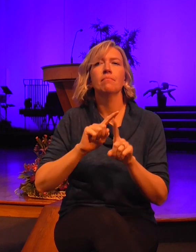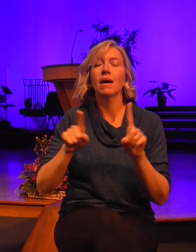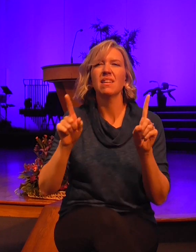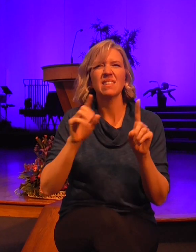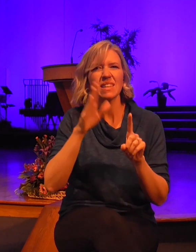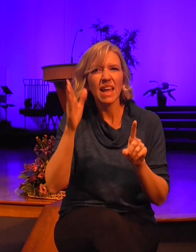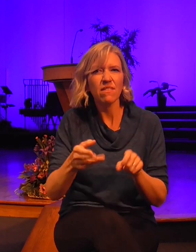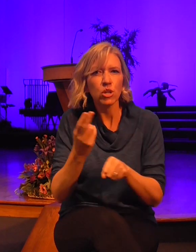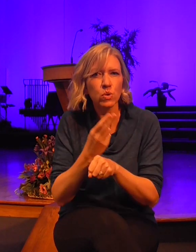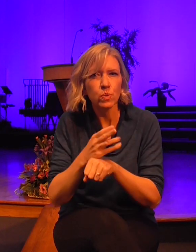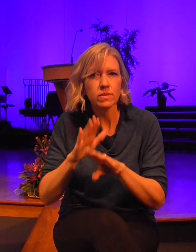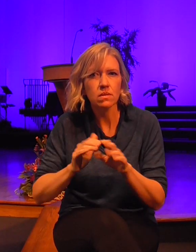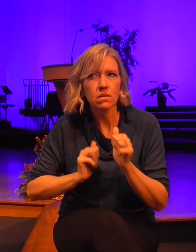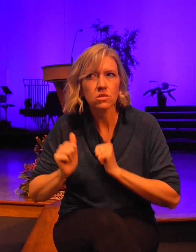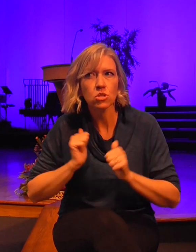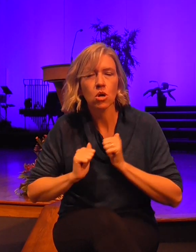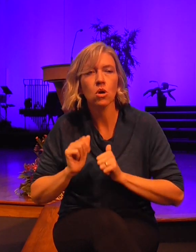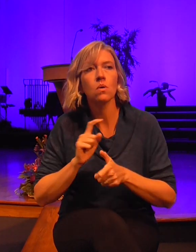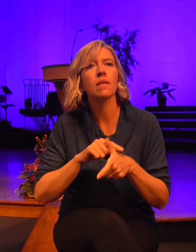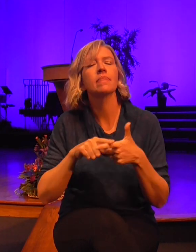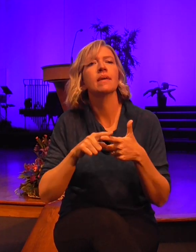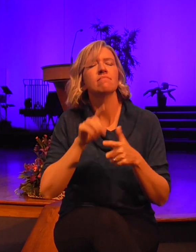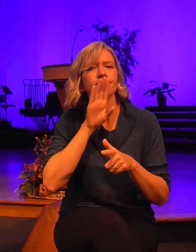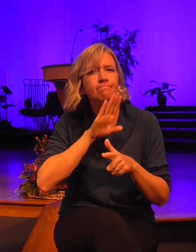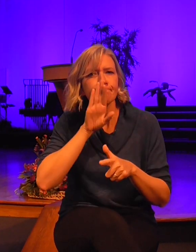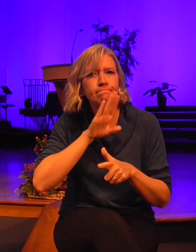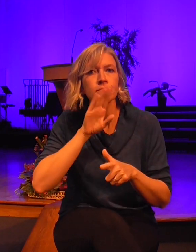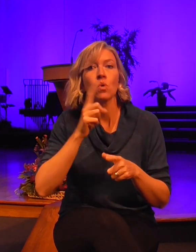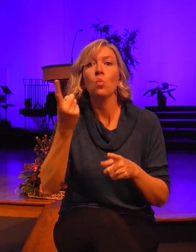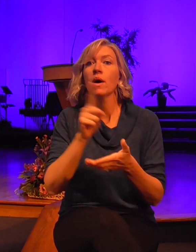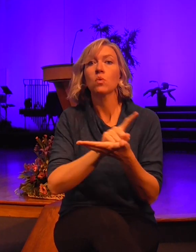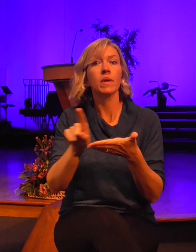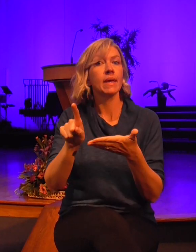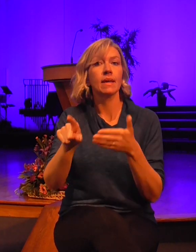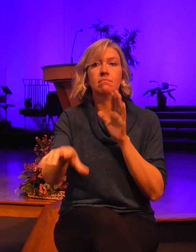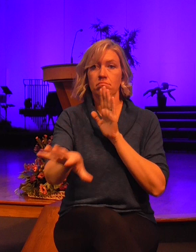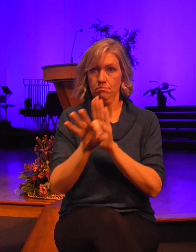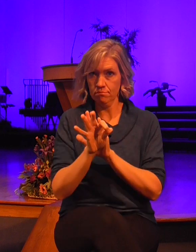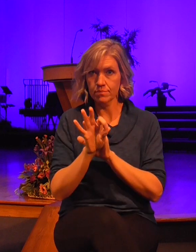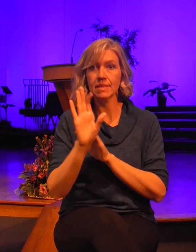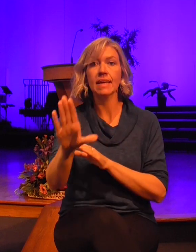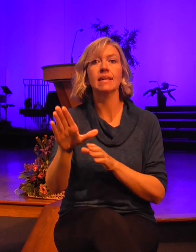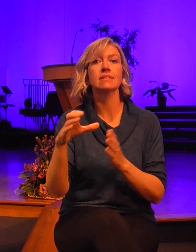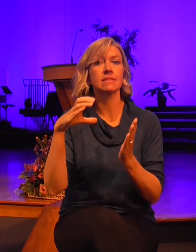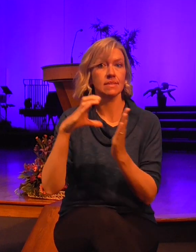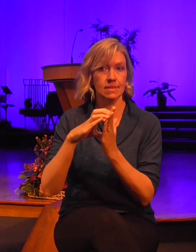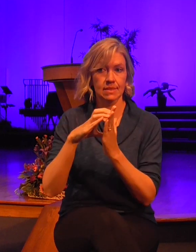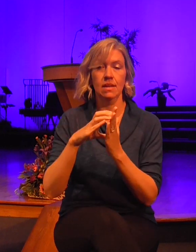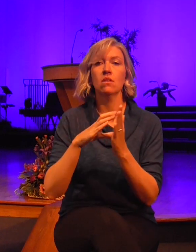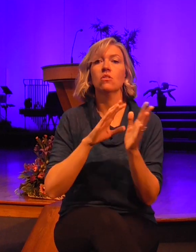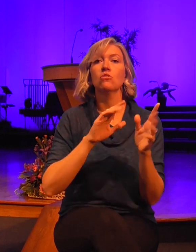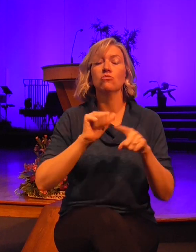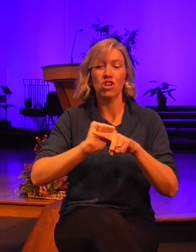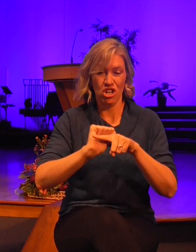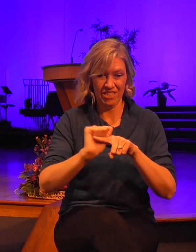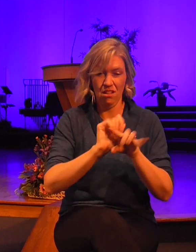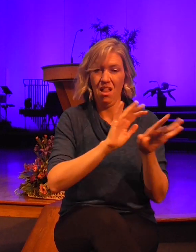and then one week, one of his sketches was chosen. It went through all the way through the Saturday rehearsal, and it was cut just before things went to